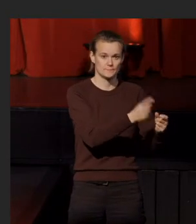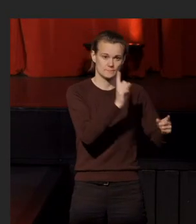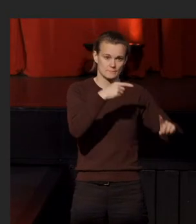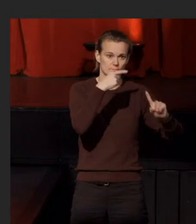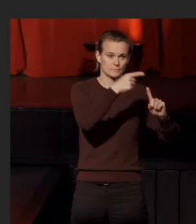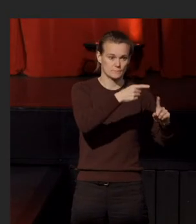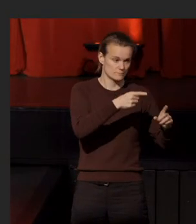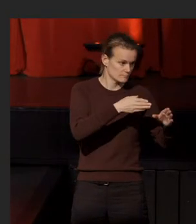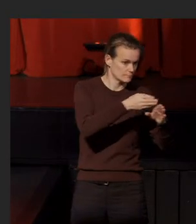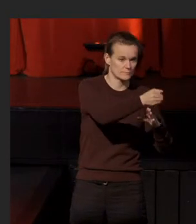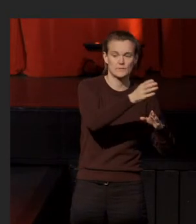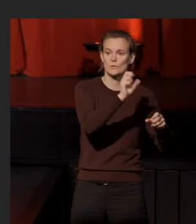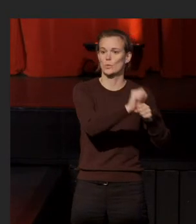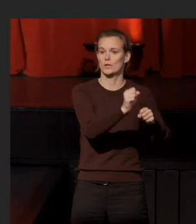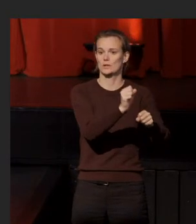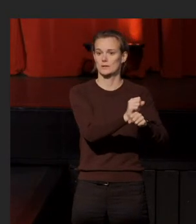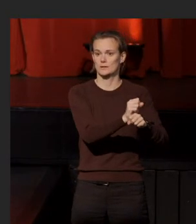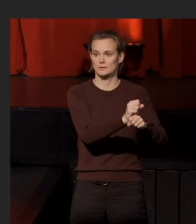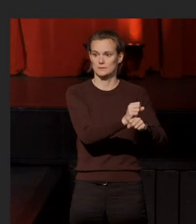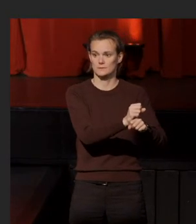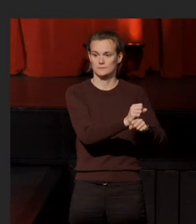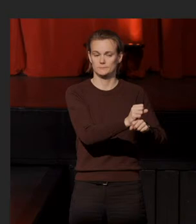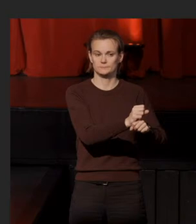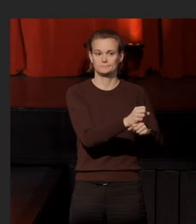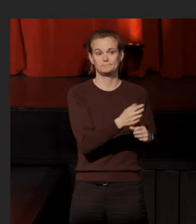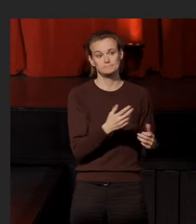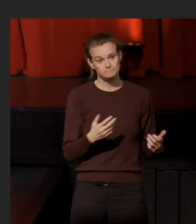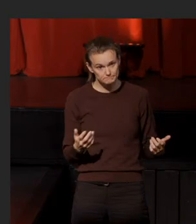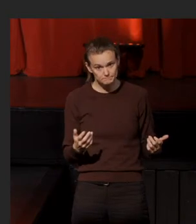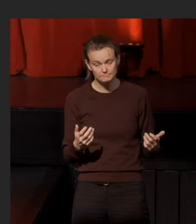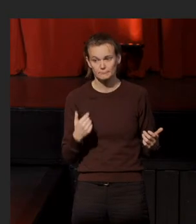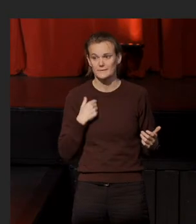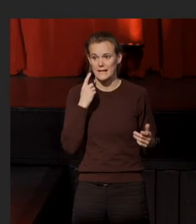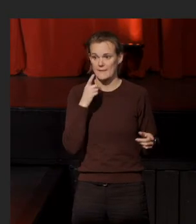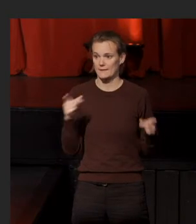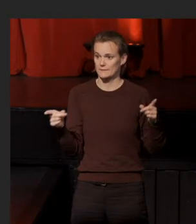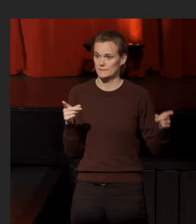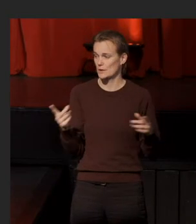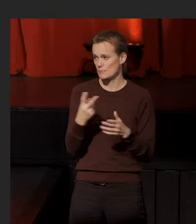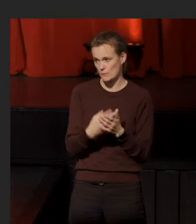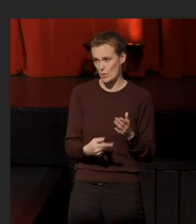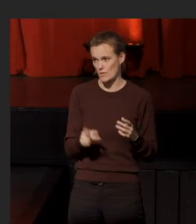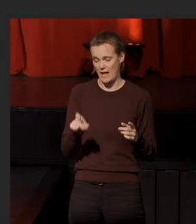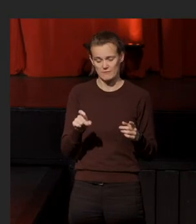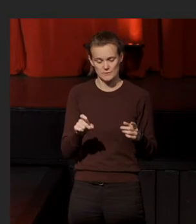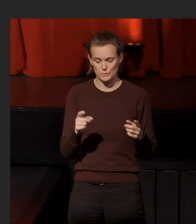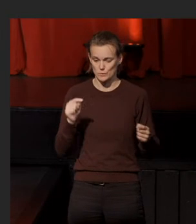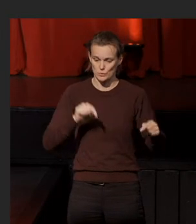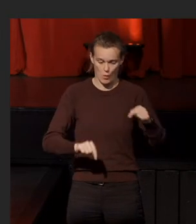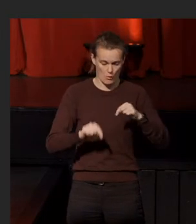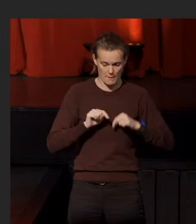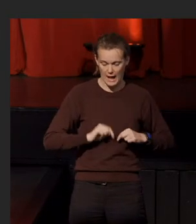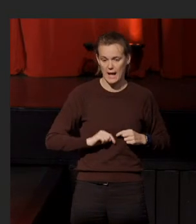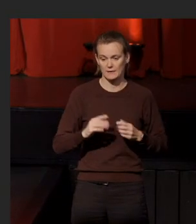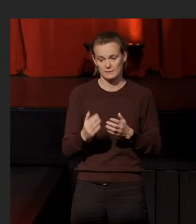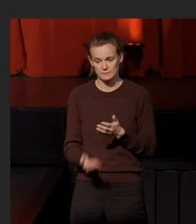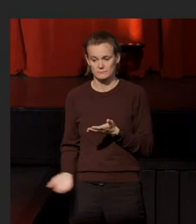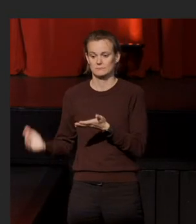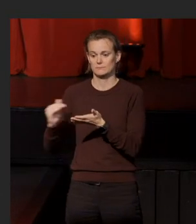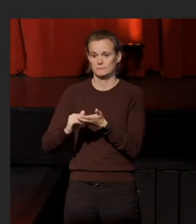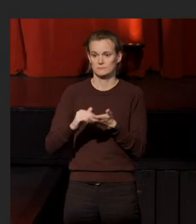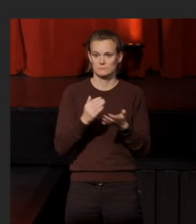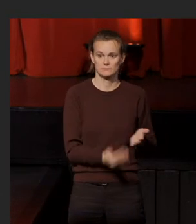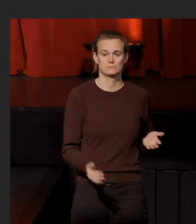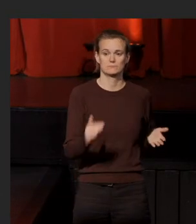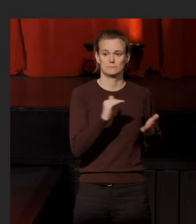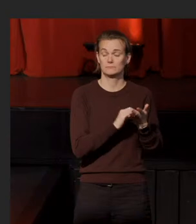increasingly justifying themselves. And I think we need to recover both of those institutions. If you look at universities, the